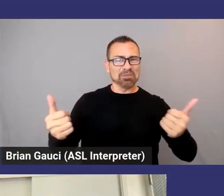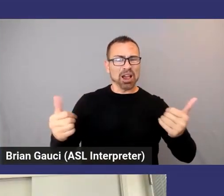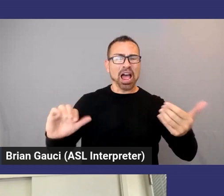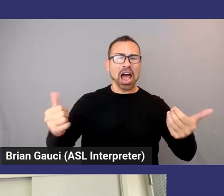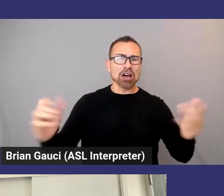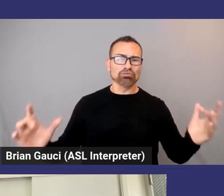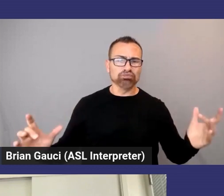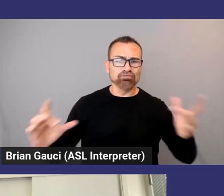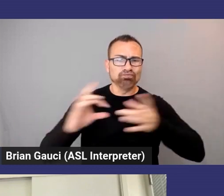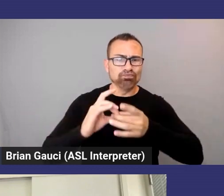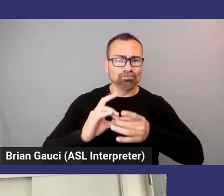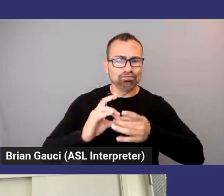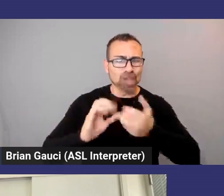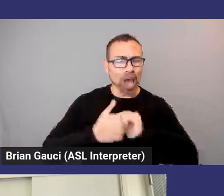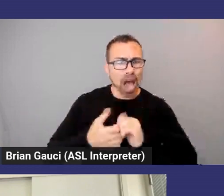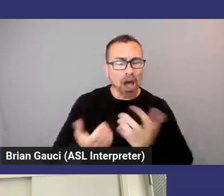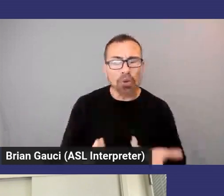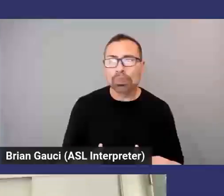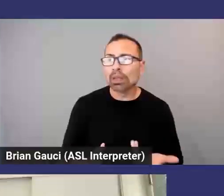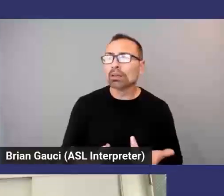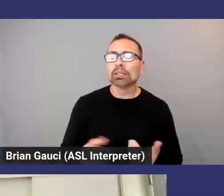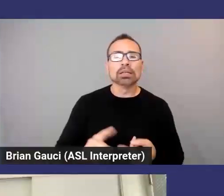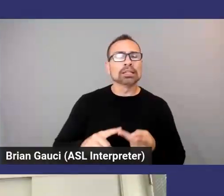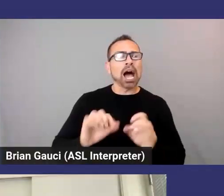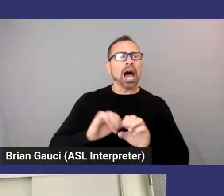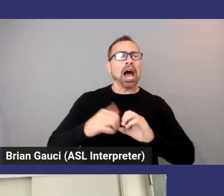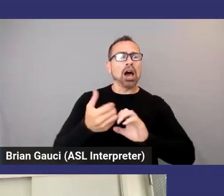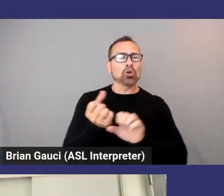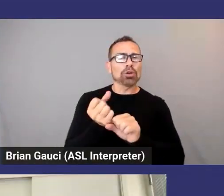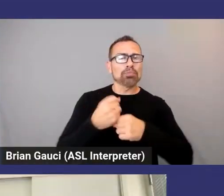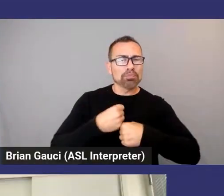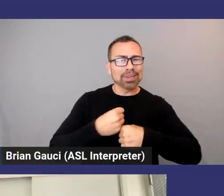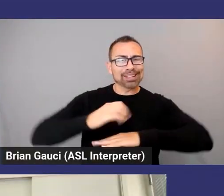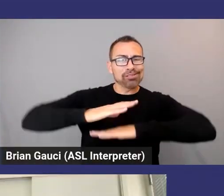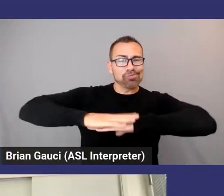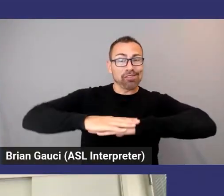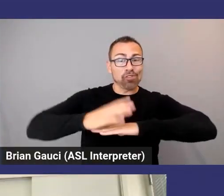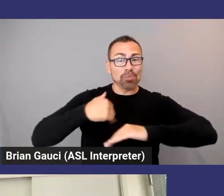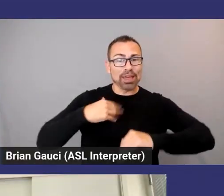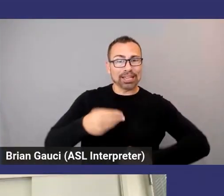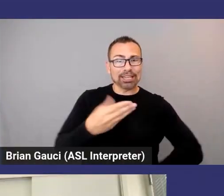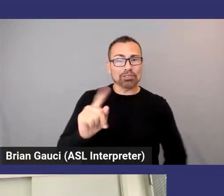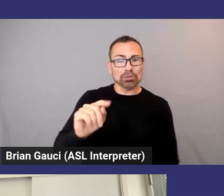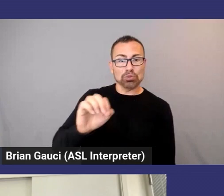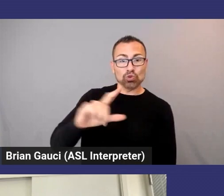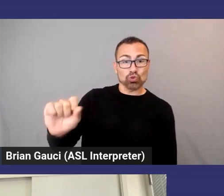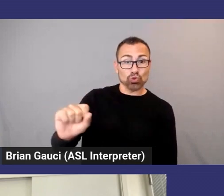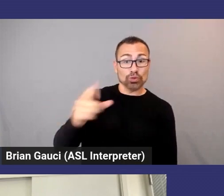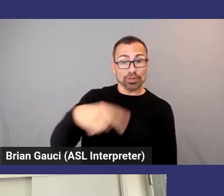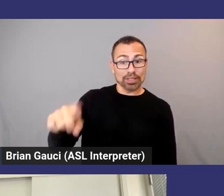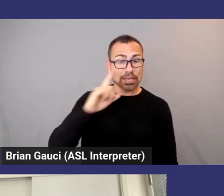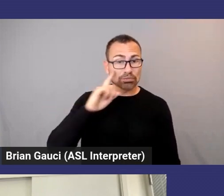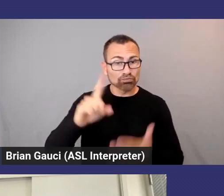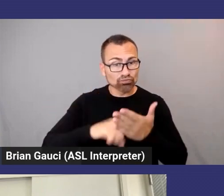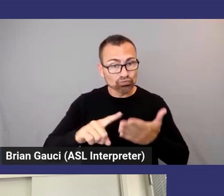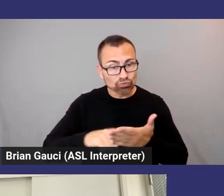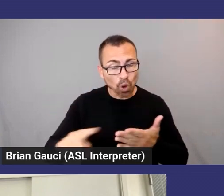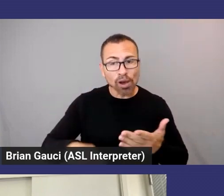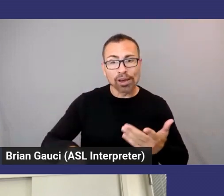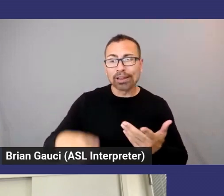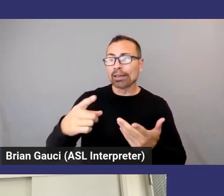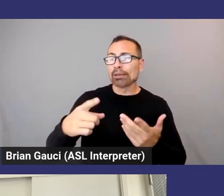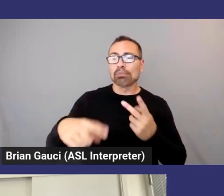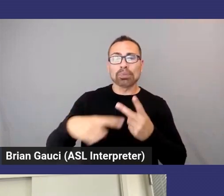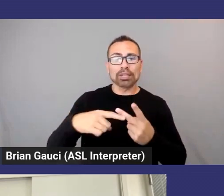and controls to lock things down for the admins so that they can audit and enforce their security practices, but then